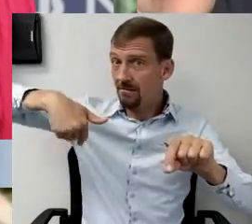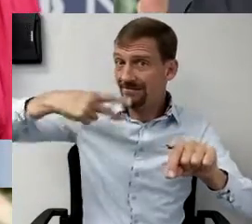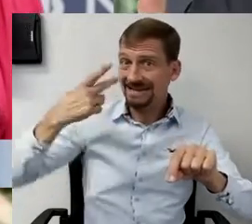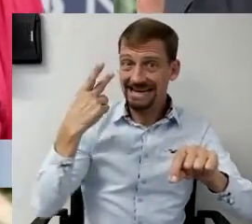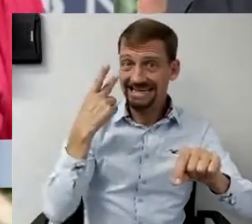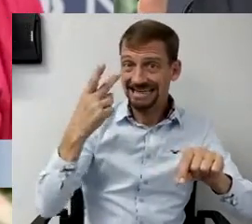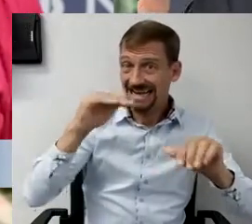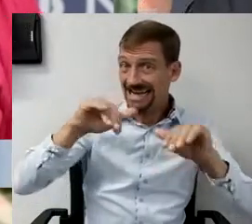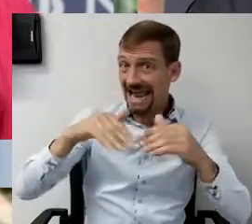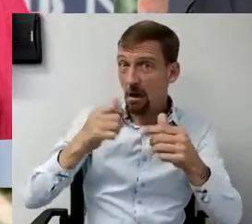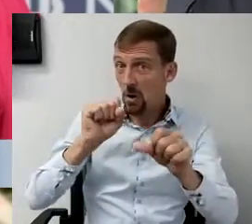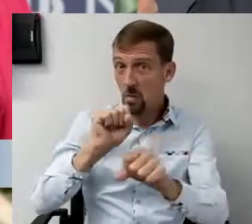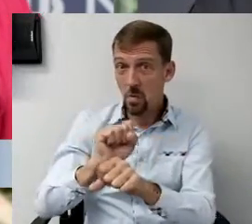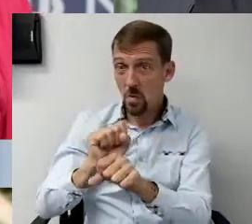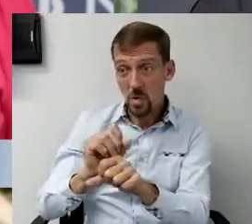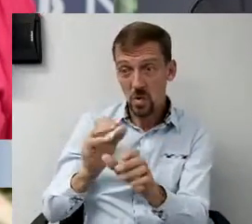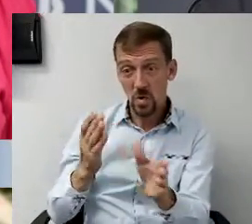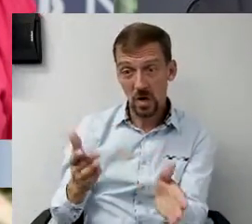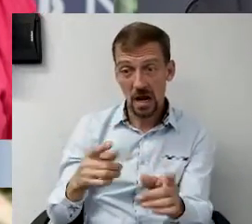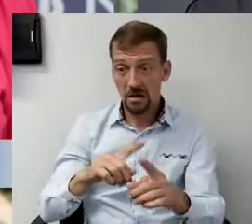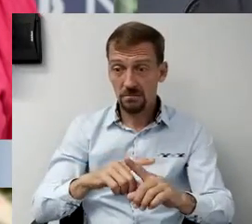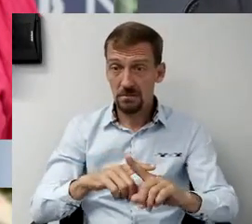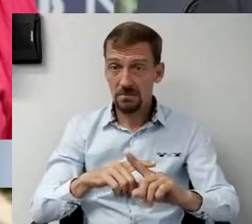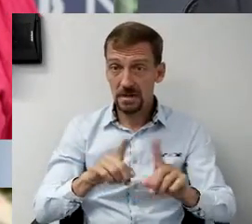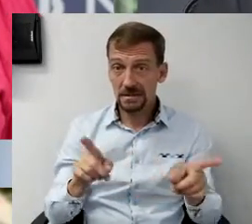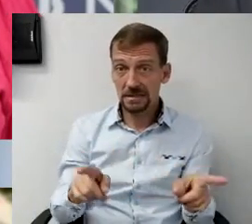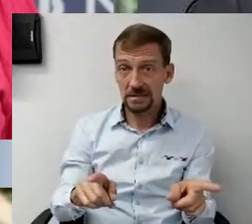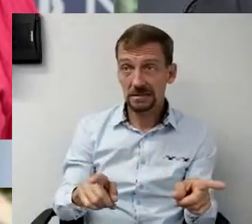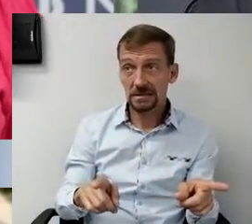it. I don't know how it Okay, works, okay. but